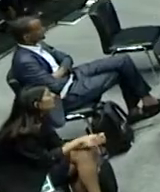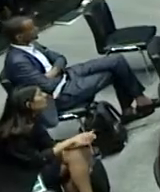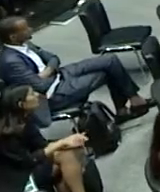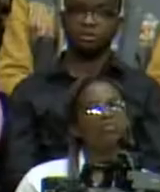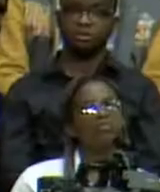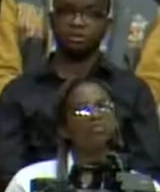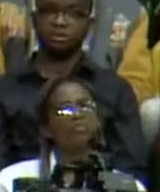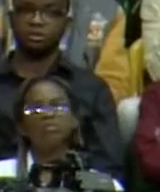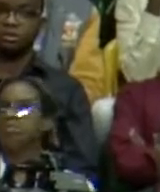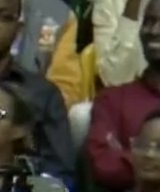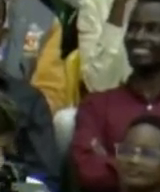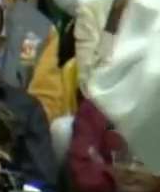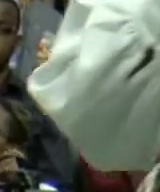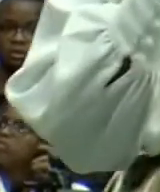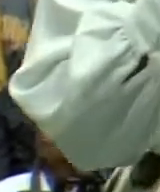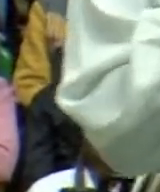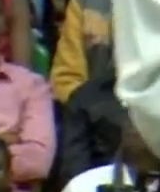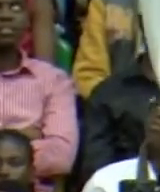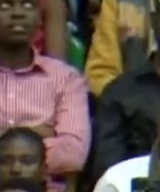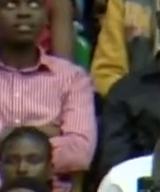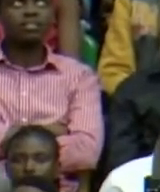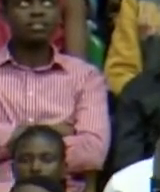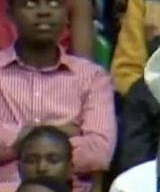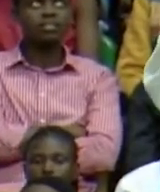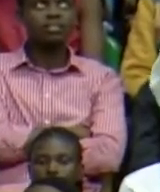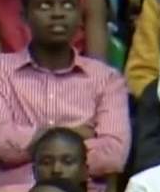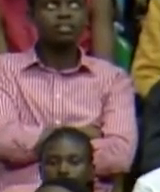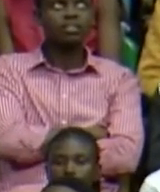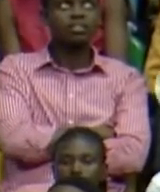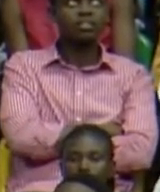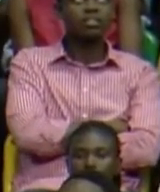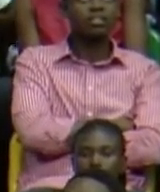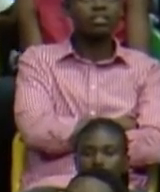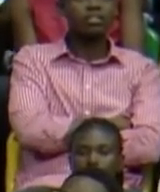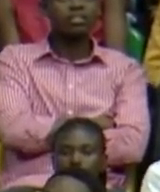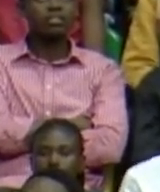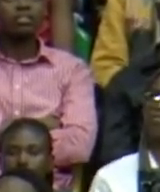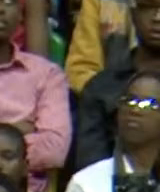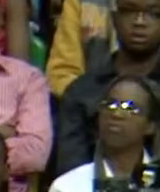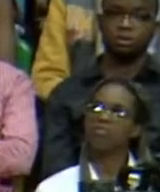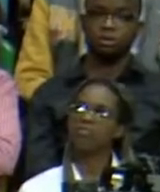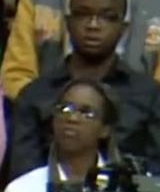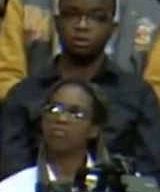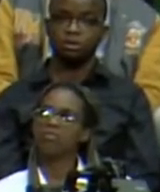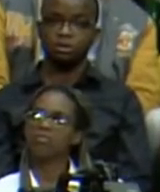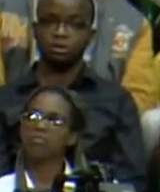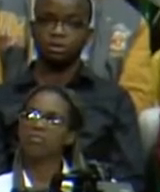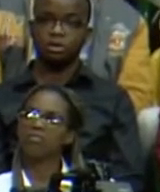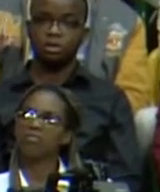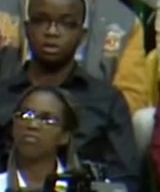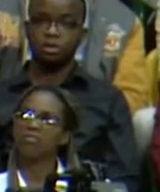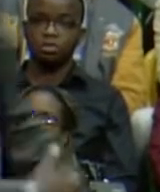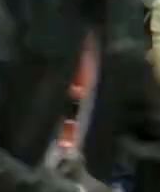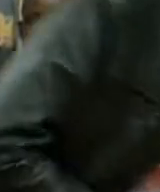It's a pleasure to be back here with you at Youth Connect Africa. In 2019, I remember being here,